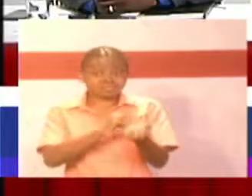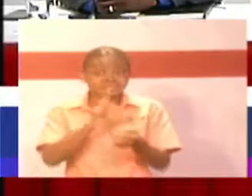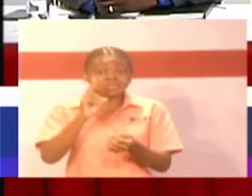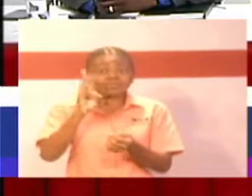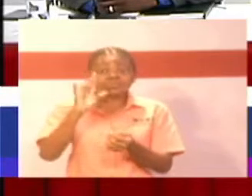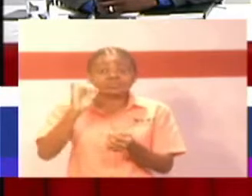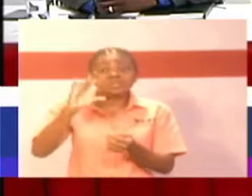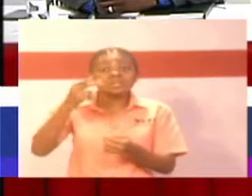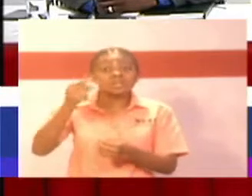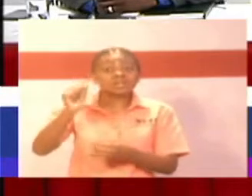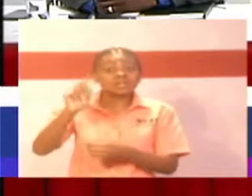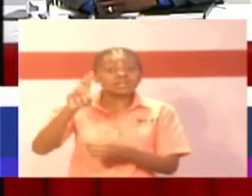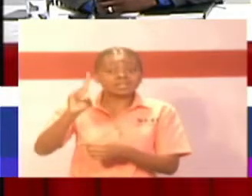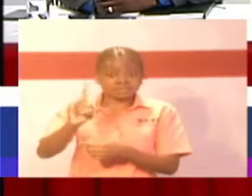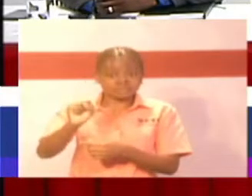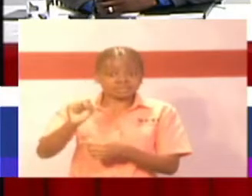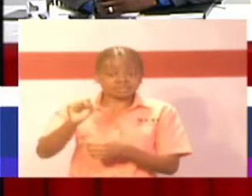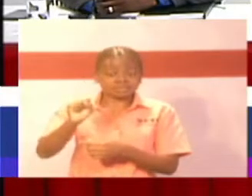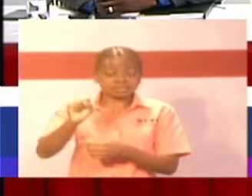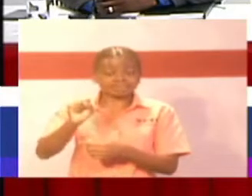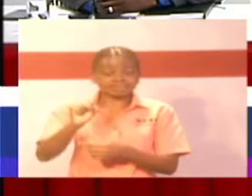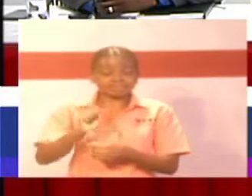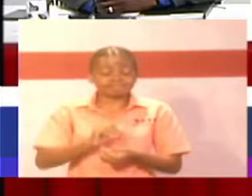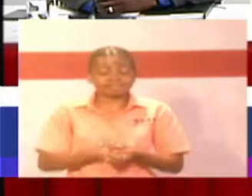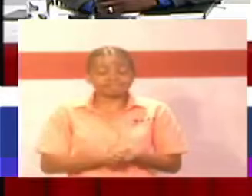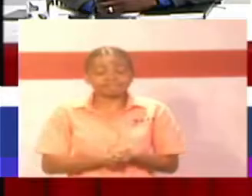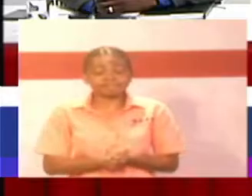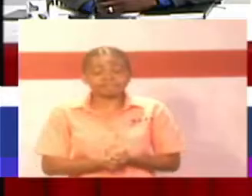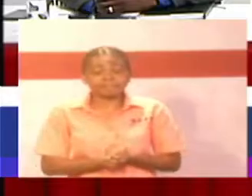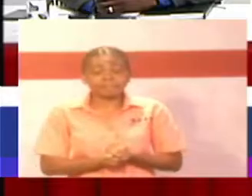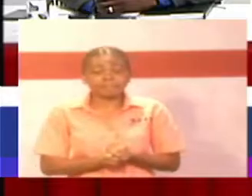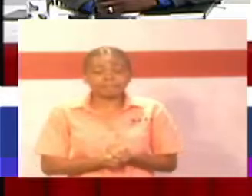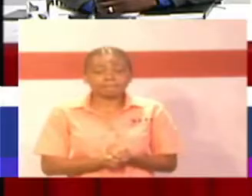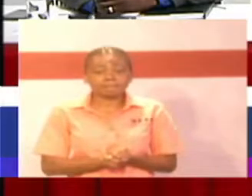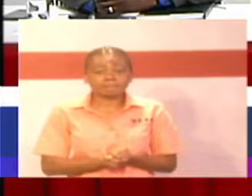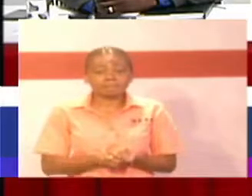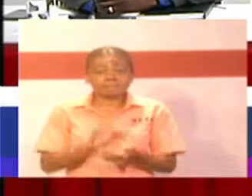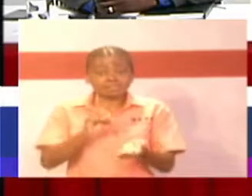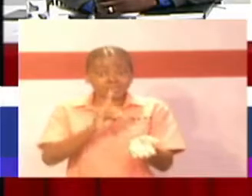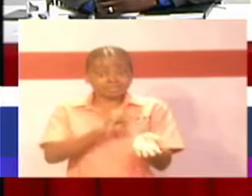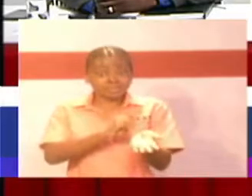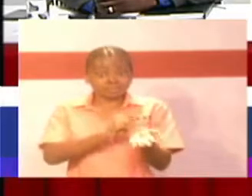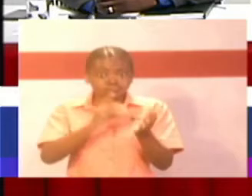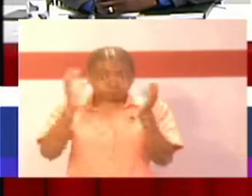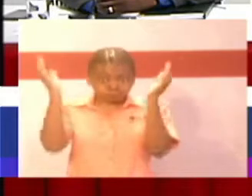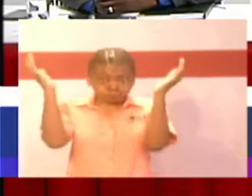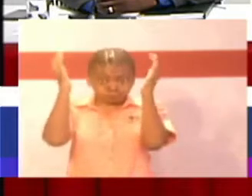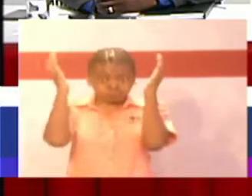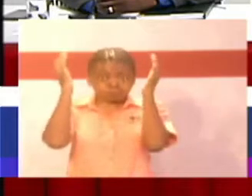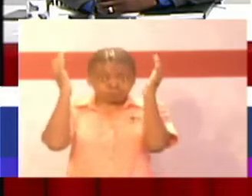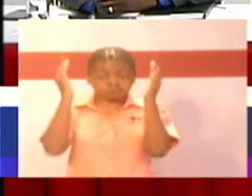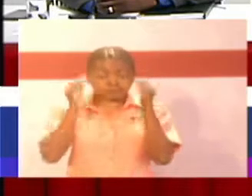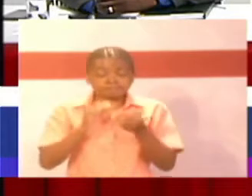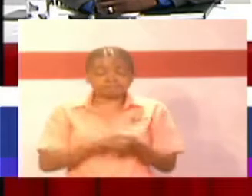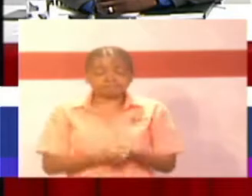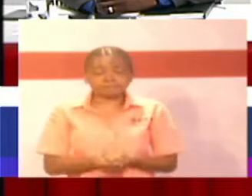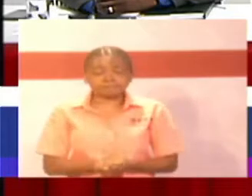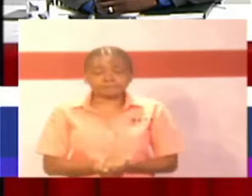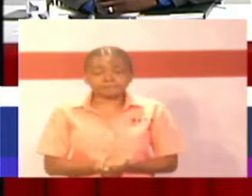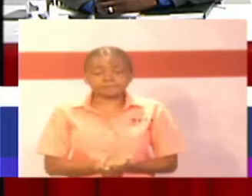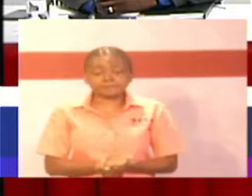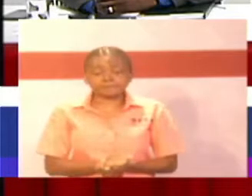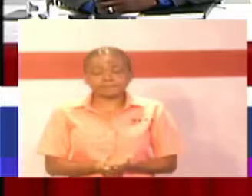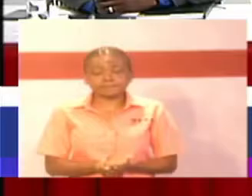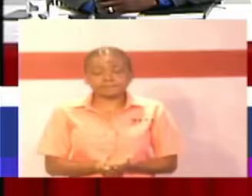Medical Officer, Institutions at the Ministry of Health, Dr. Avery Hines, Technical Director,